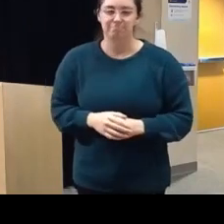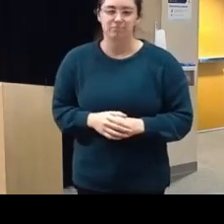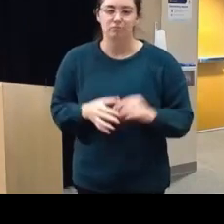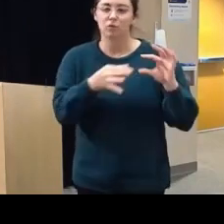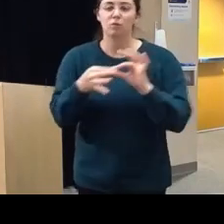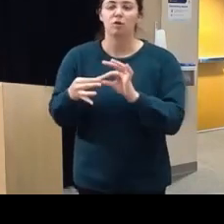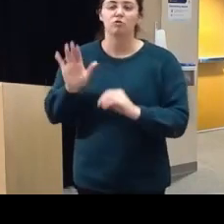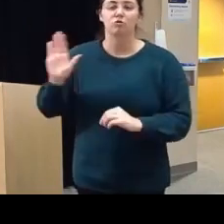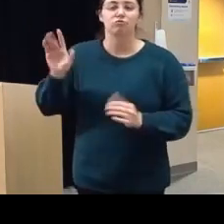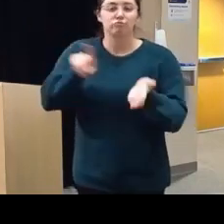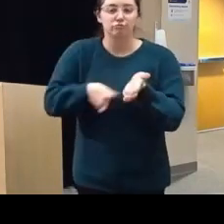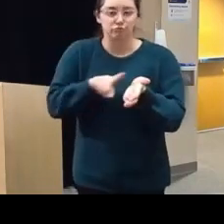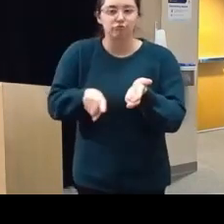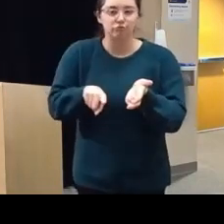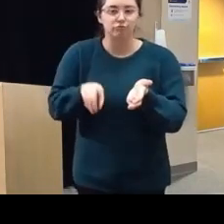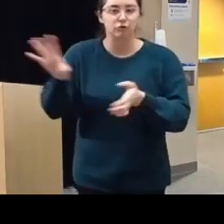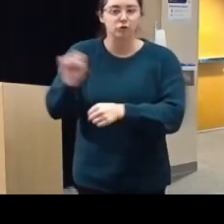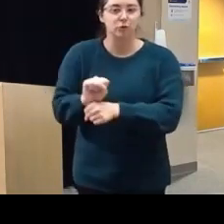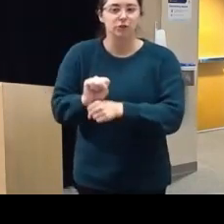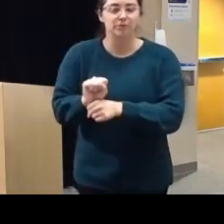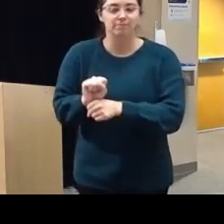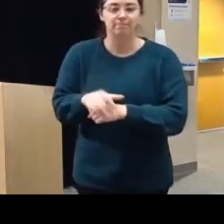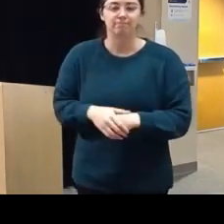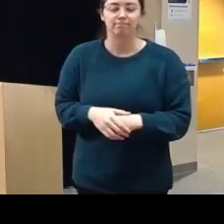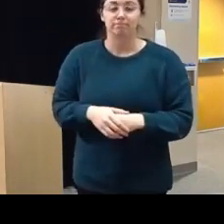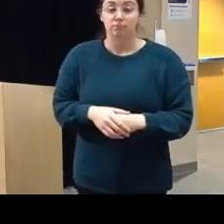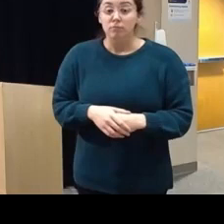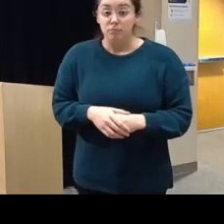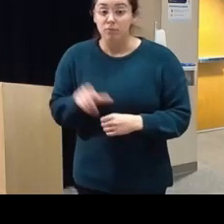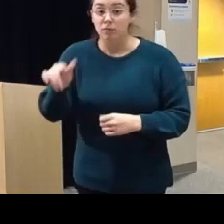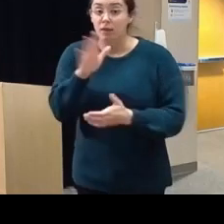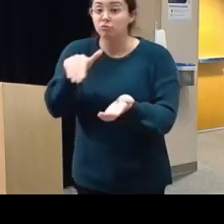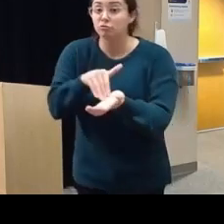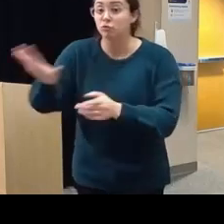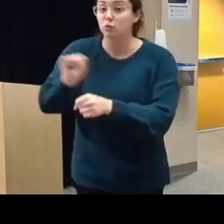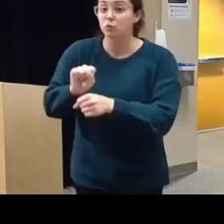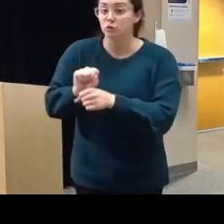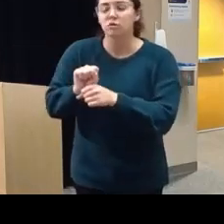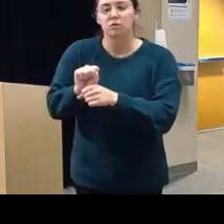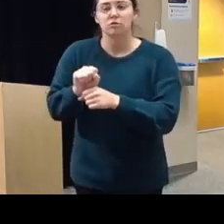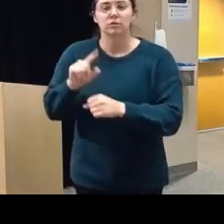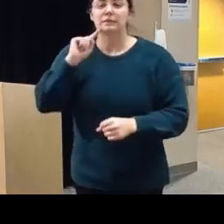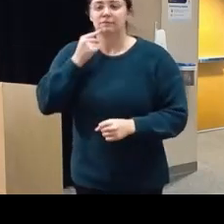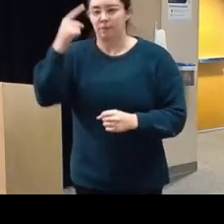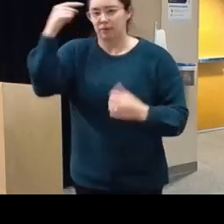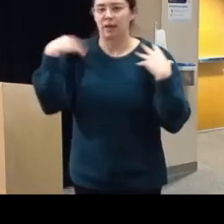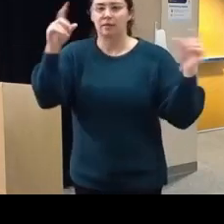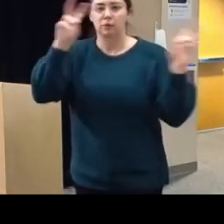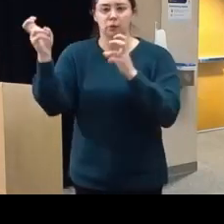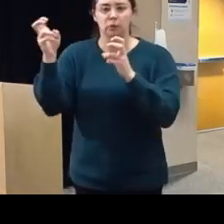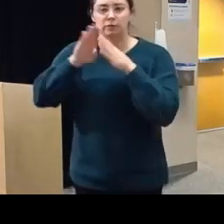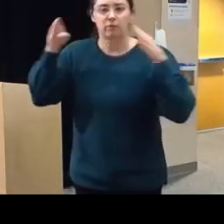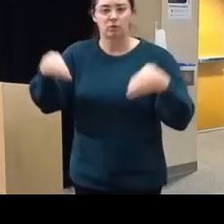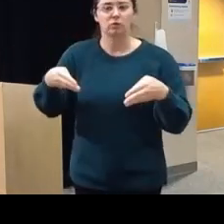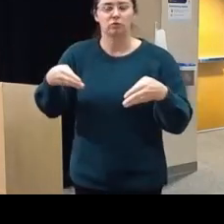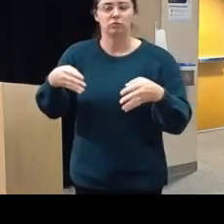her research work. She has an Alacrity Center focused on folks with severe mental illness and has done